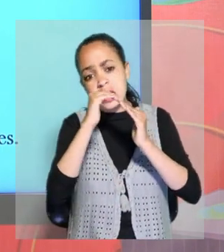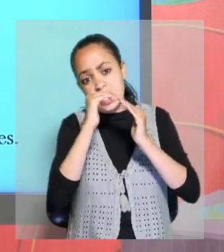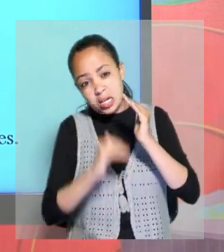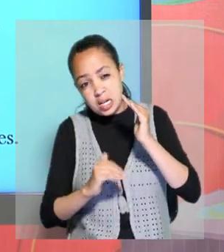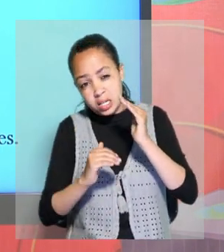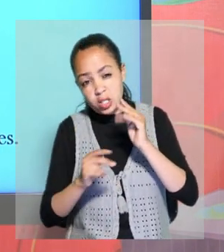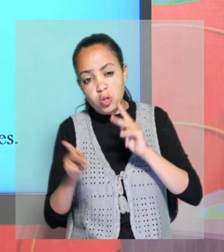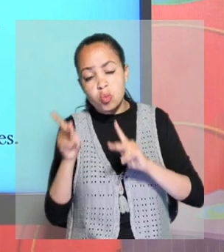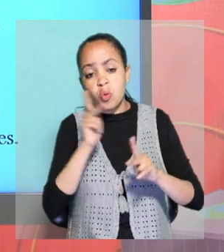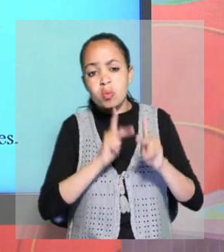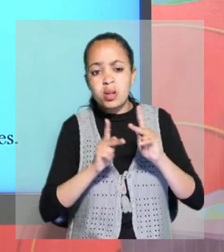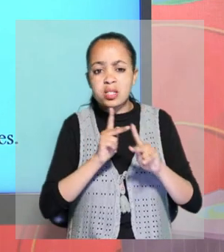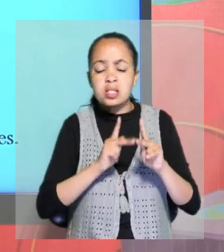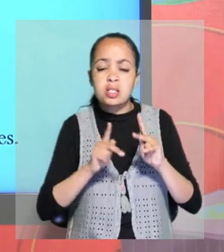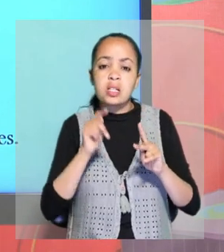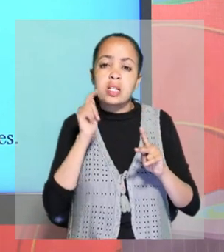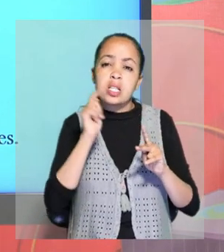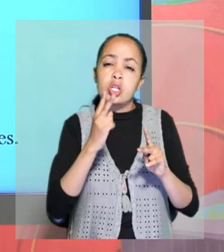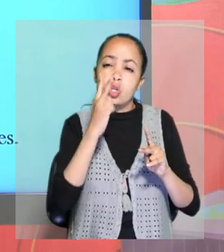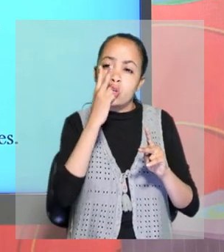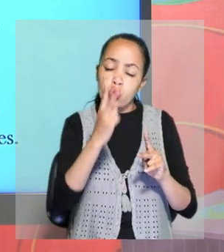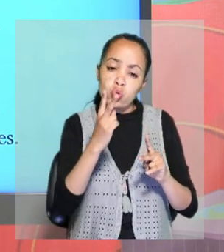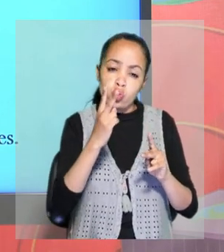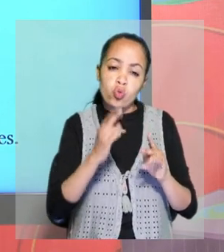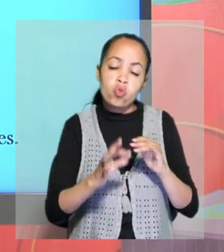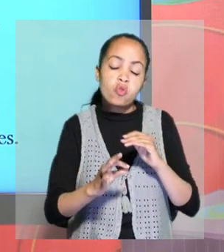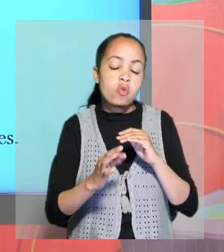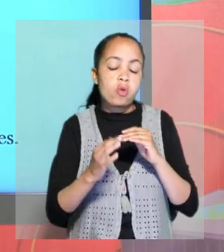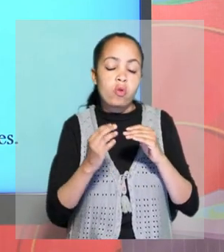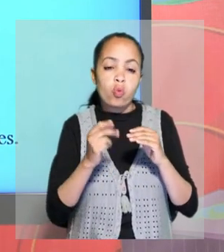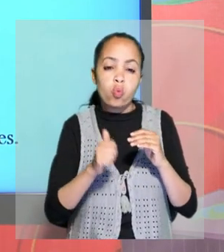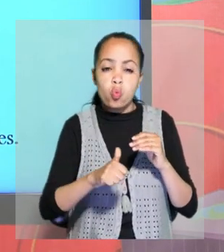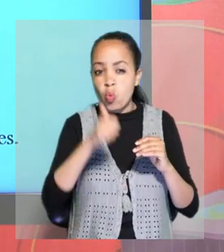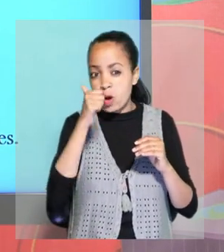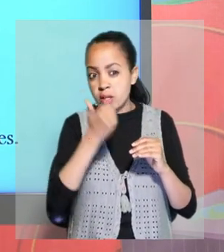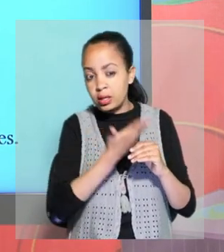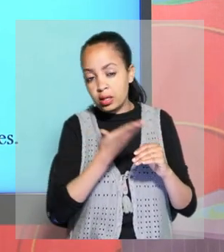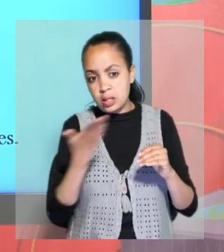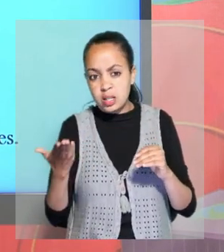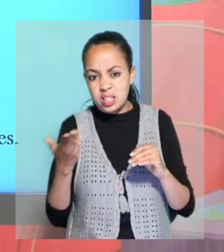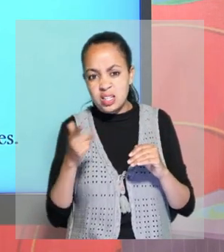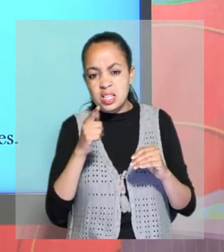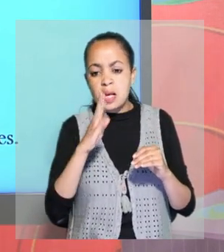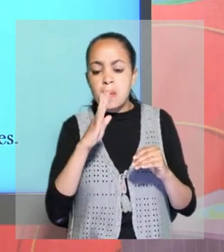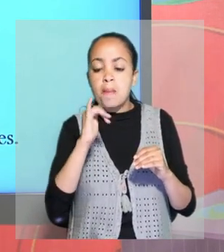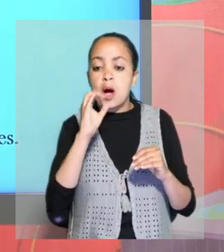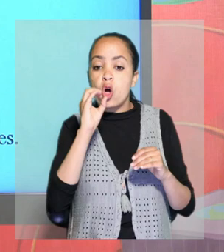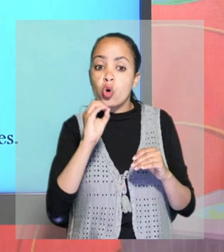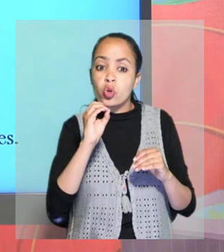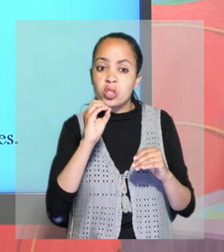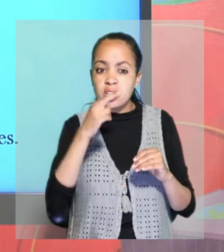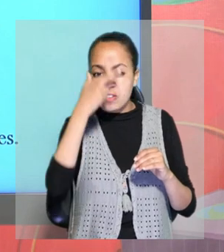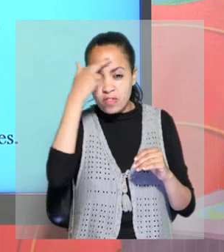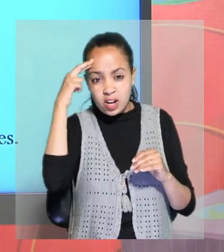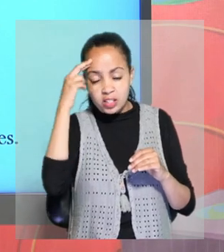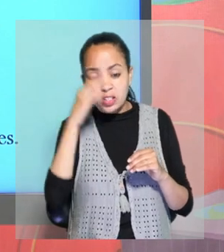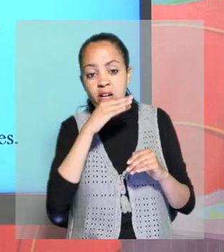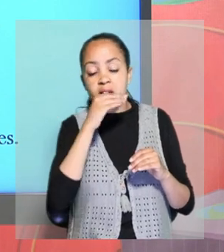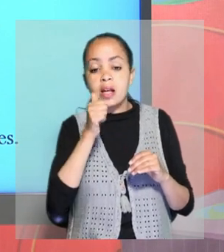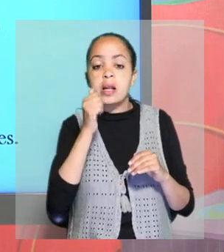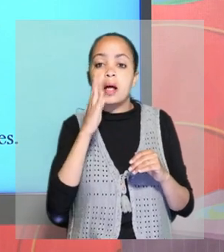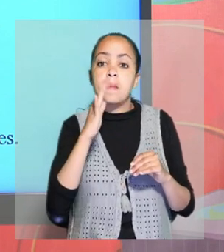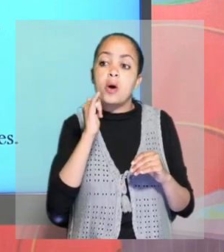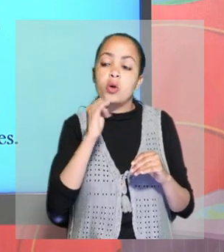size can be determined by two main factors. These are biotic factor and abiotic